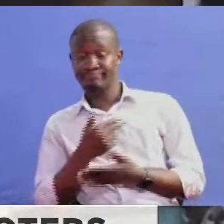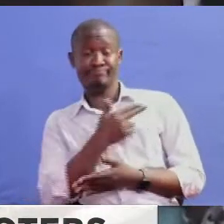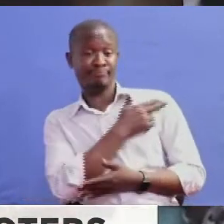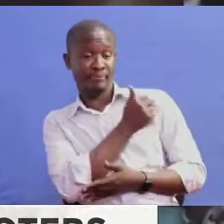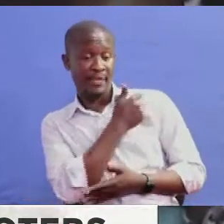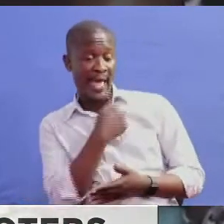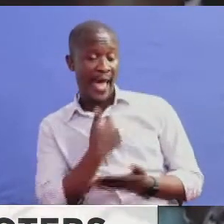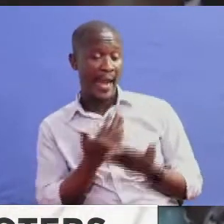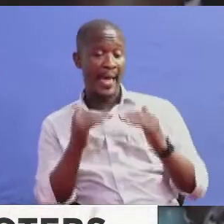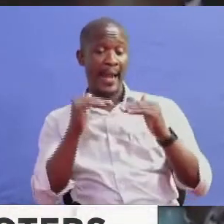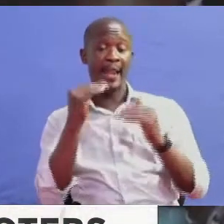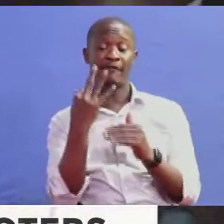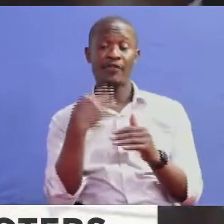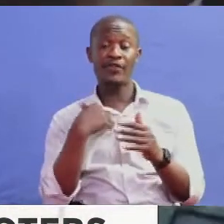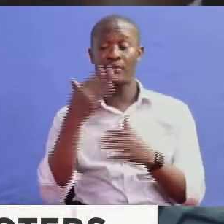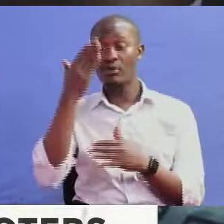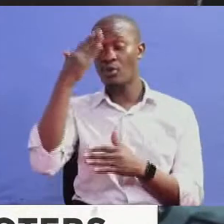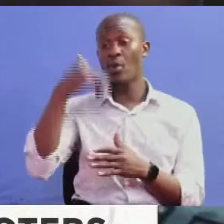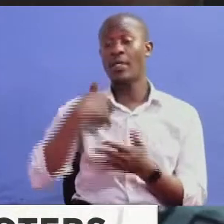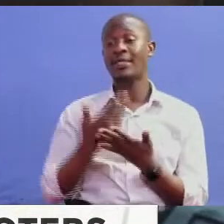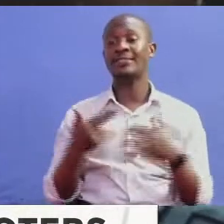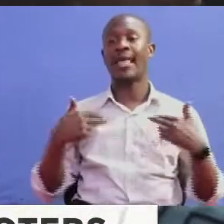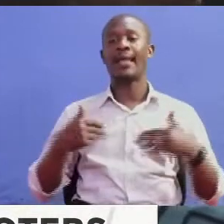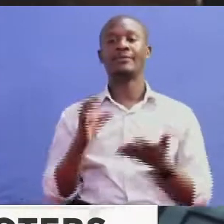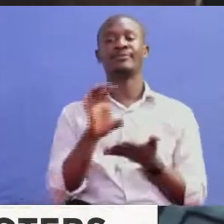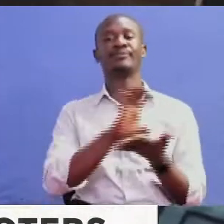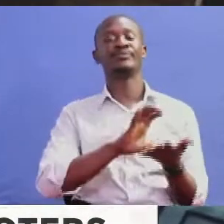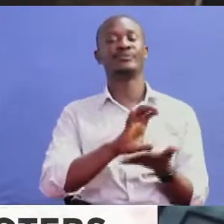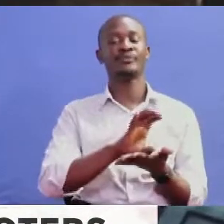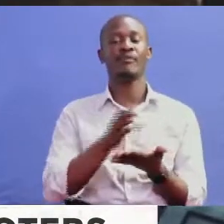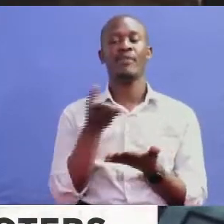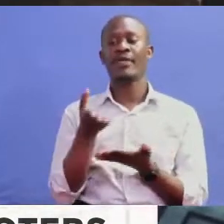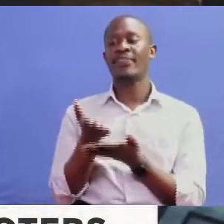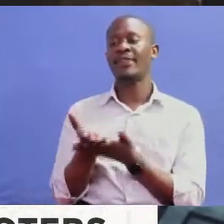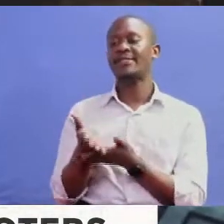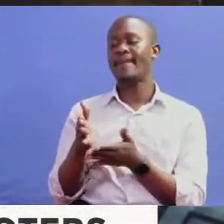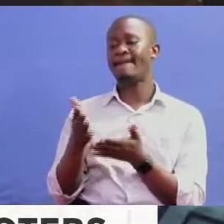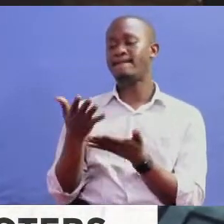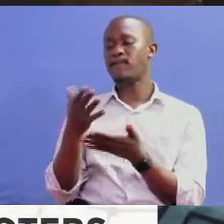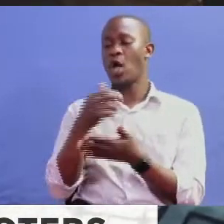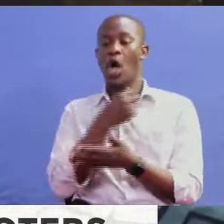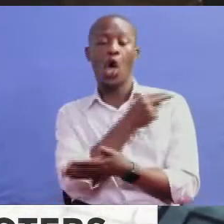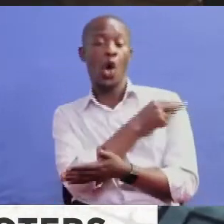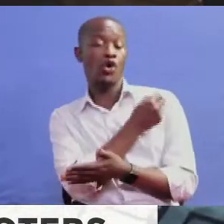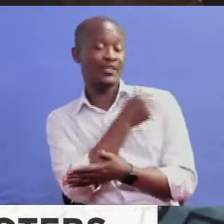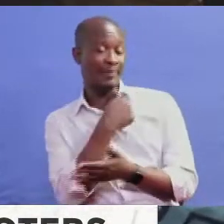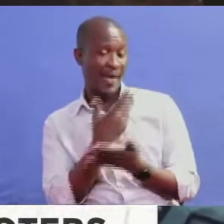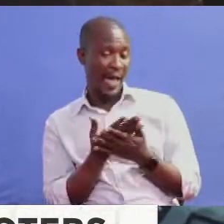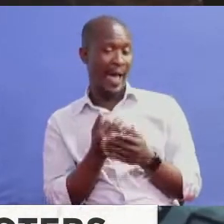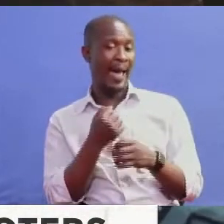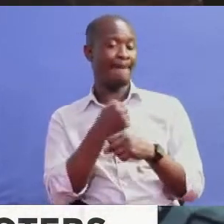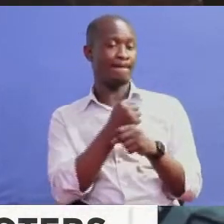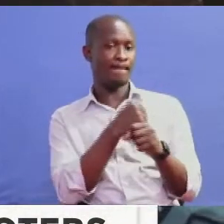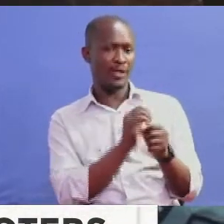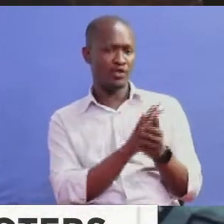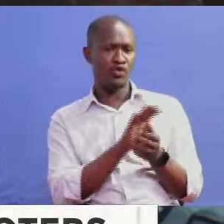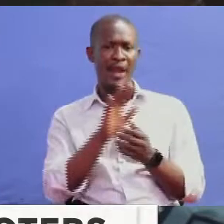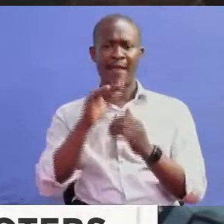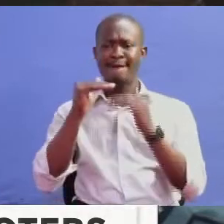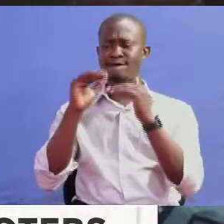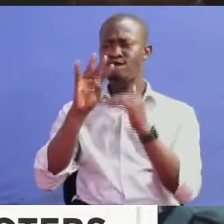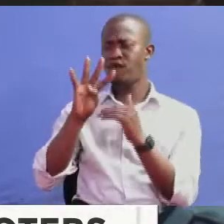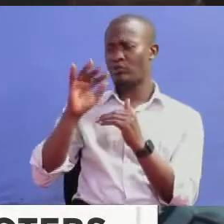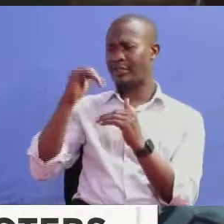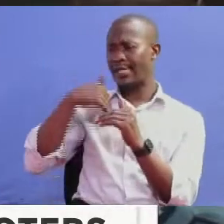level 3, commonly known as a health center. These facilities are mapped to level 4 facilities, such